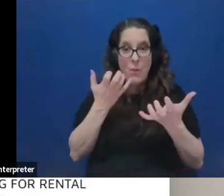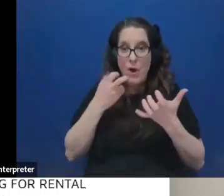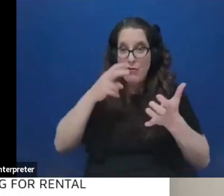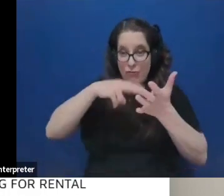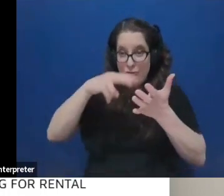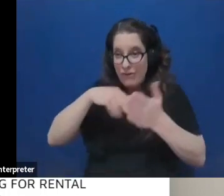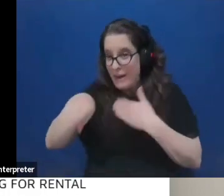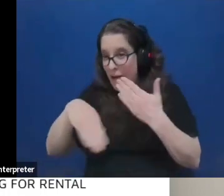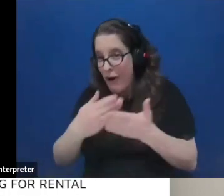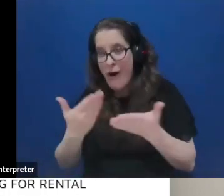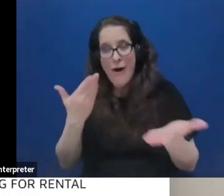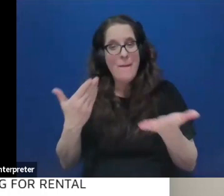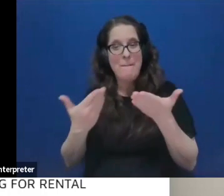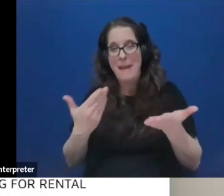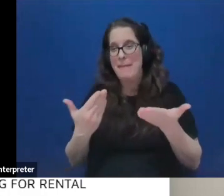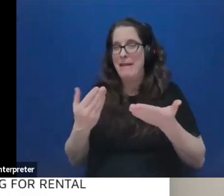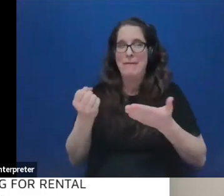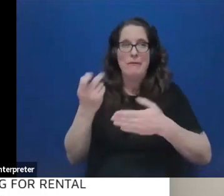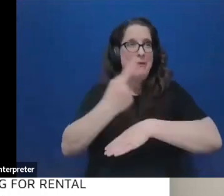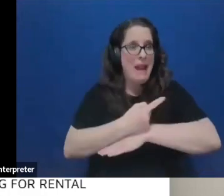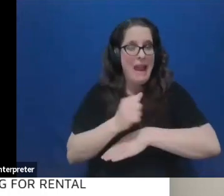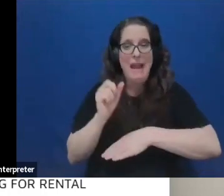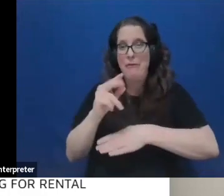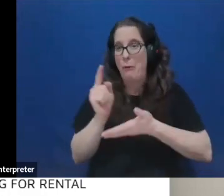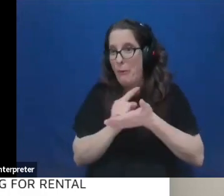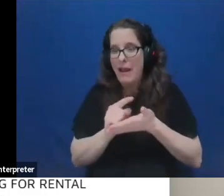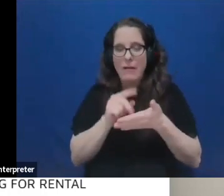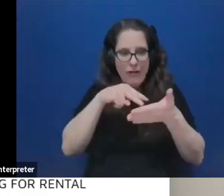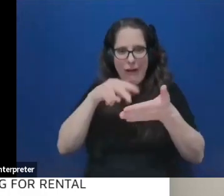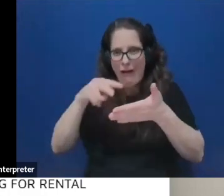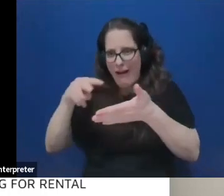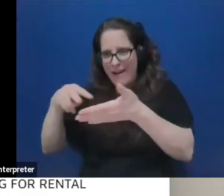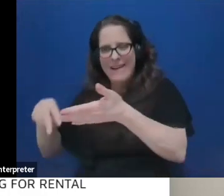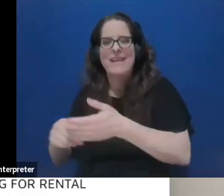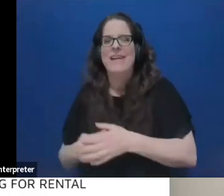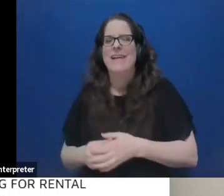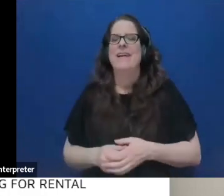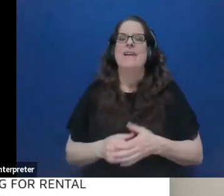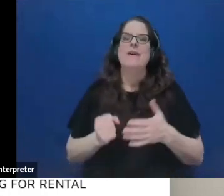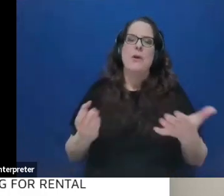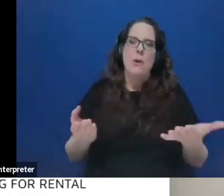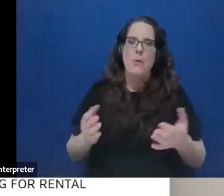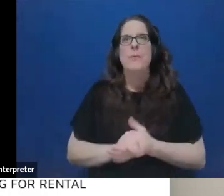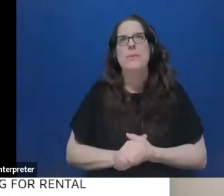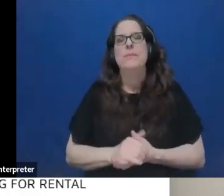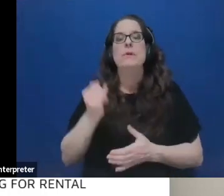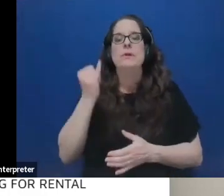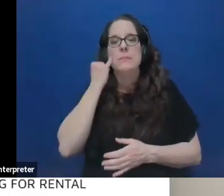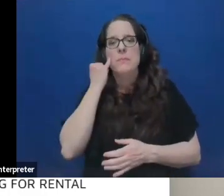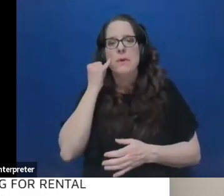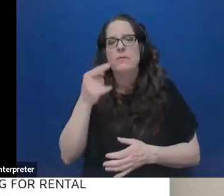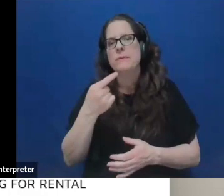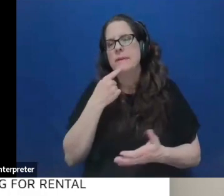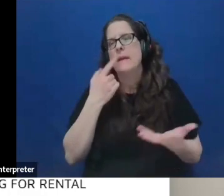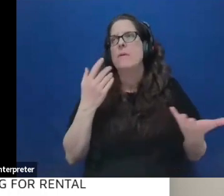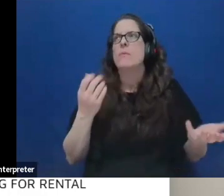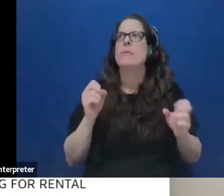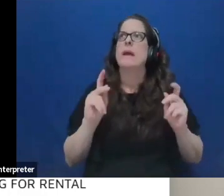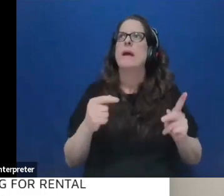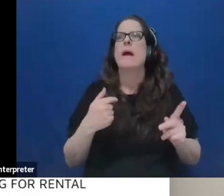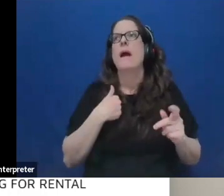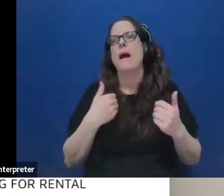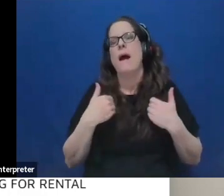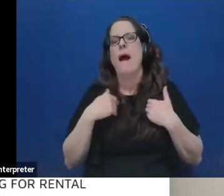of the information. But it's really neat. And you think, okay, I have a question. I have a question